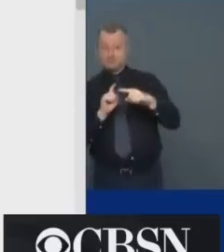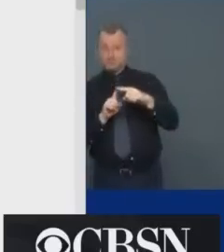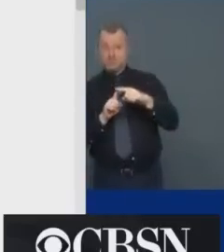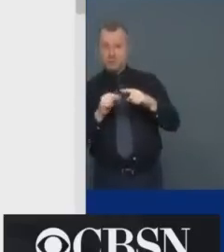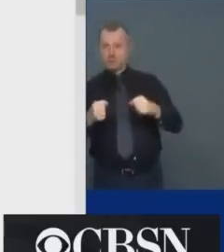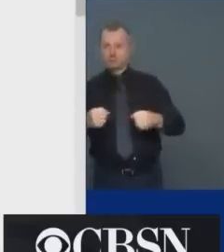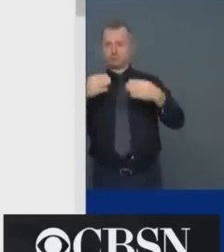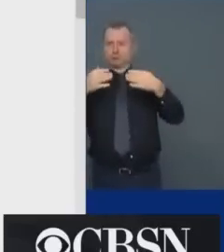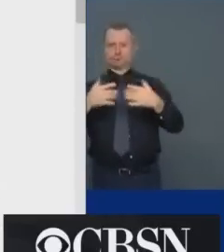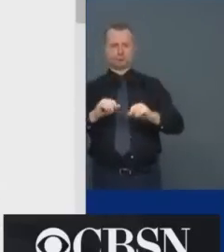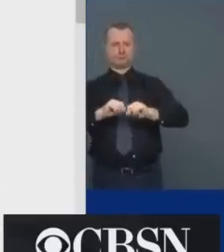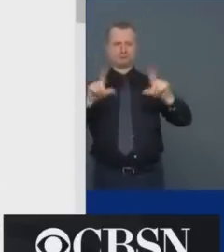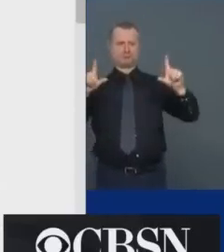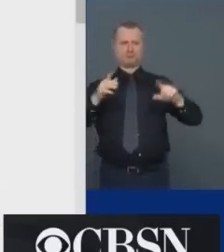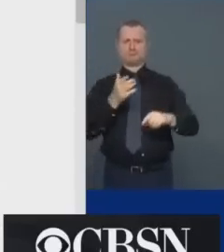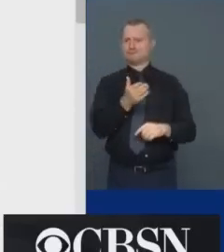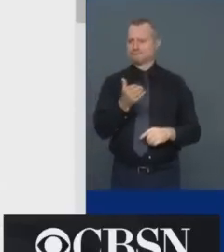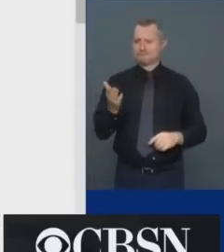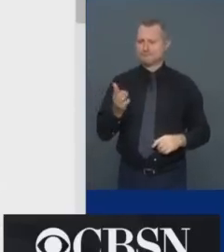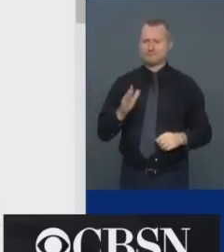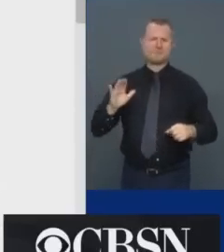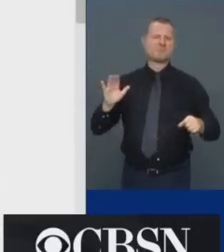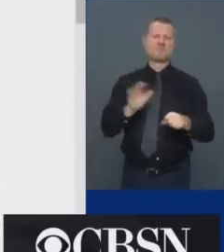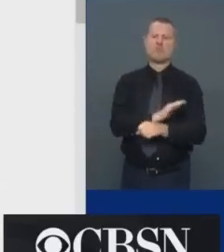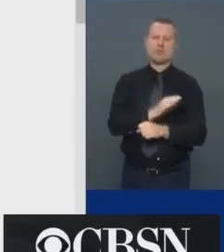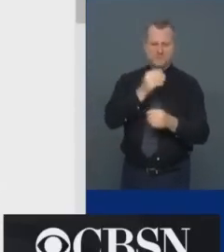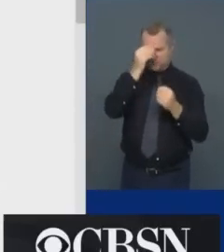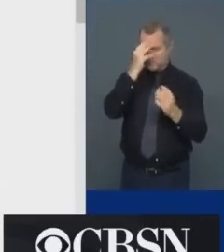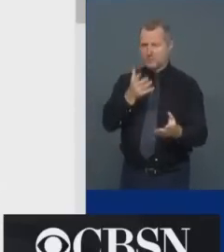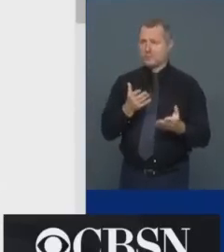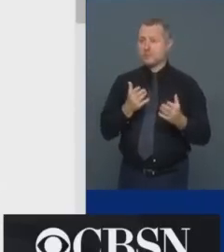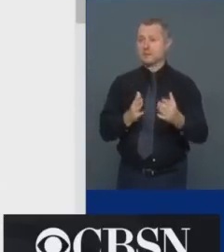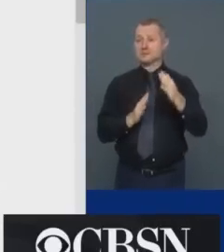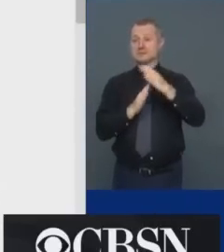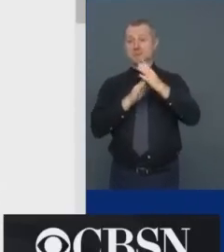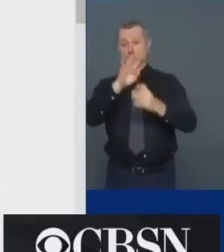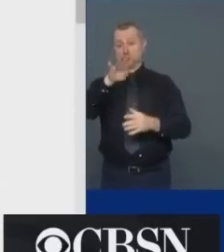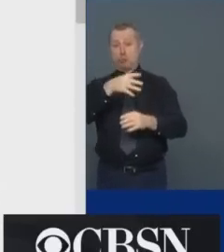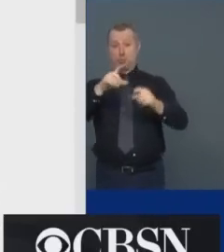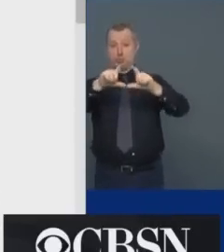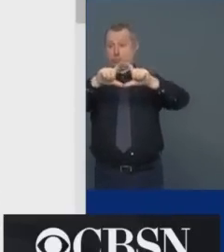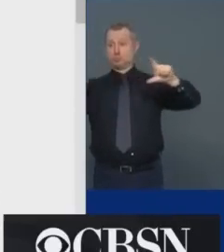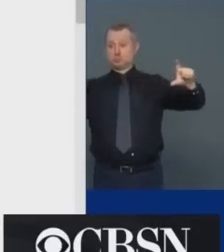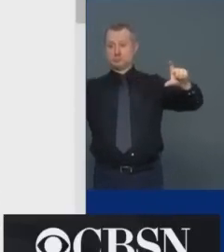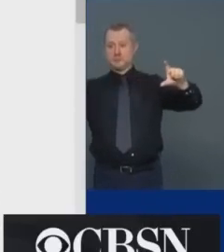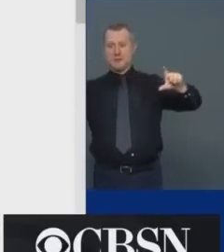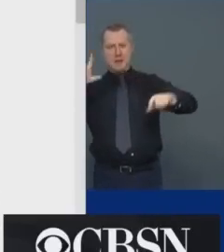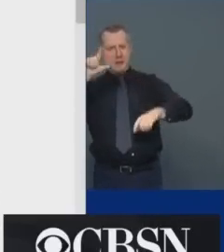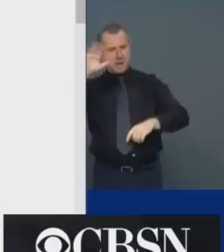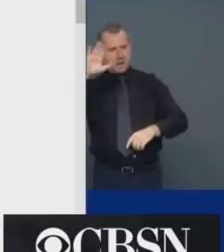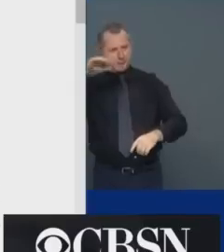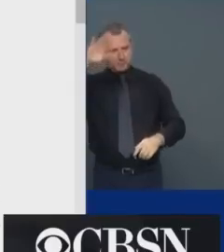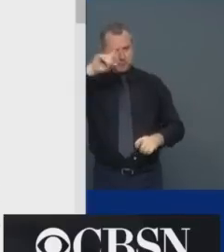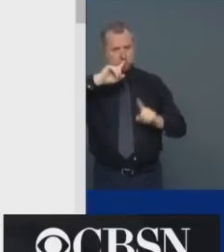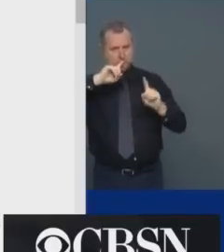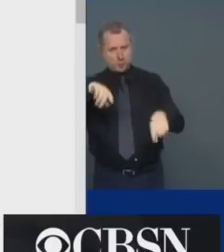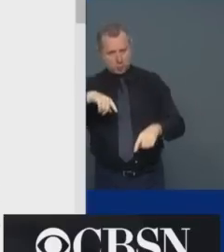have here is the full data. So the top chart you have, this is all the lab reported data at the top.